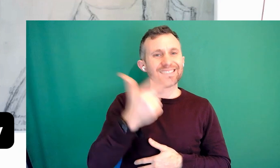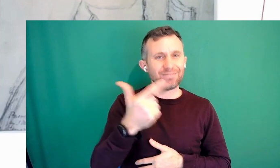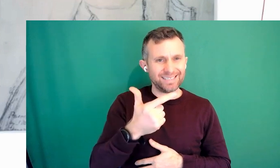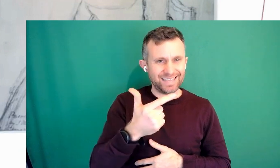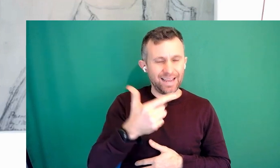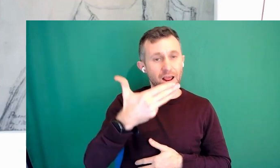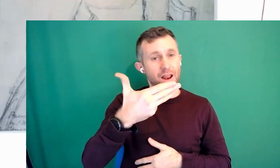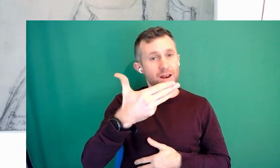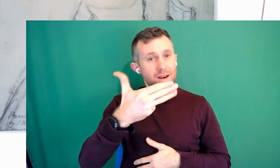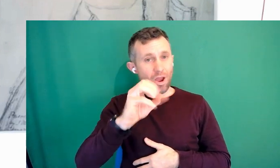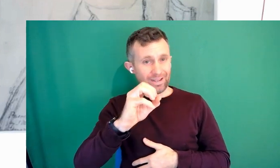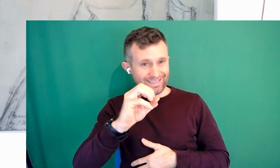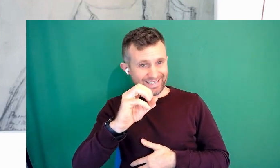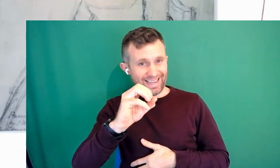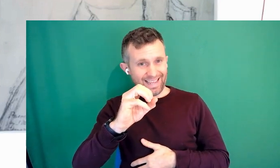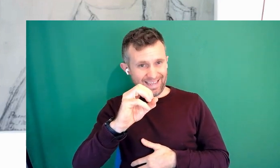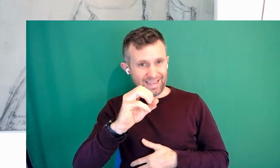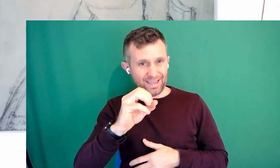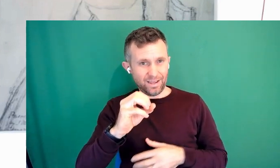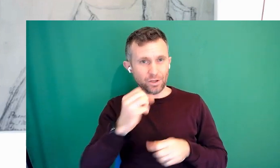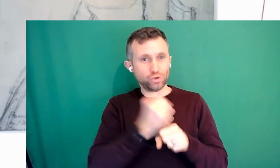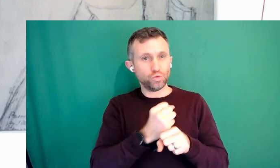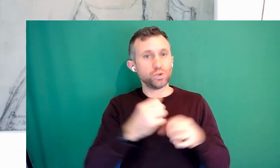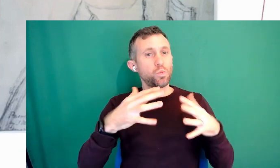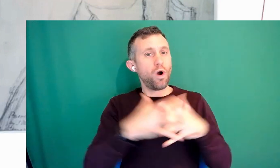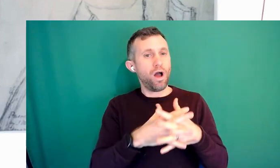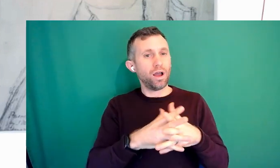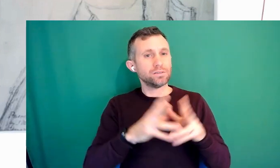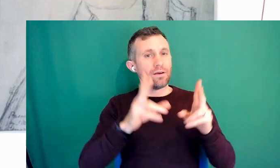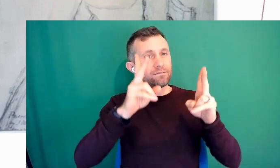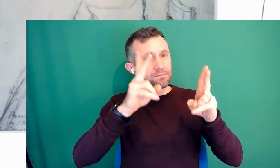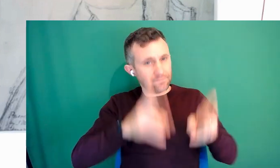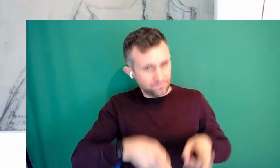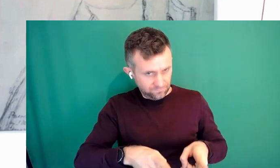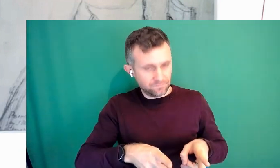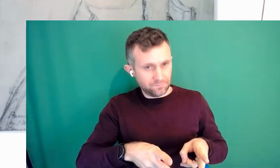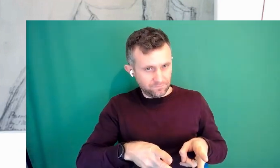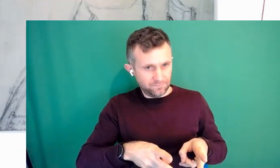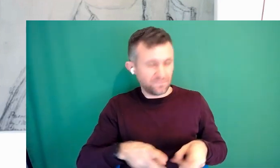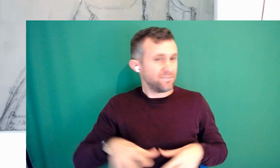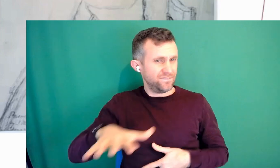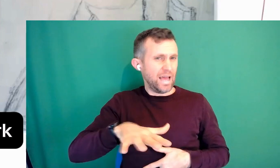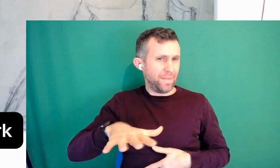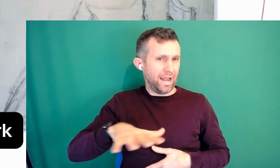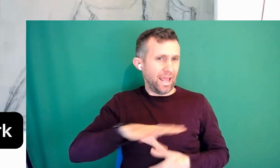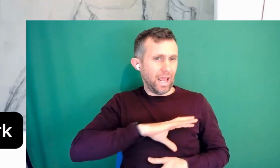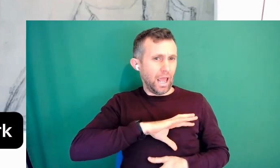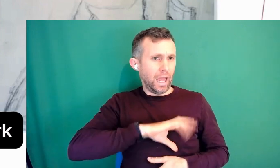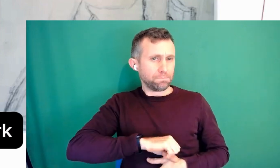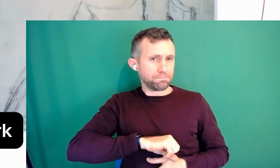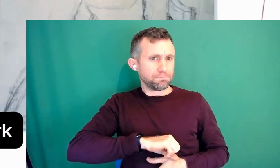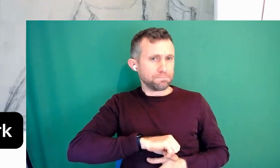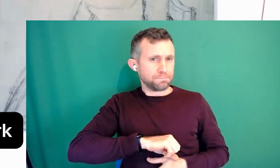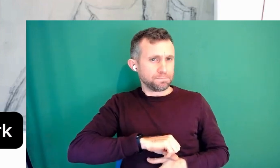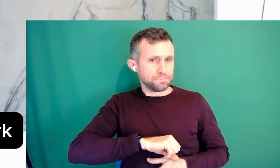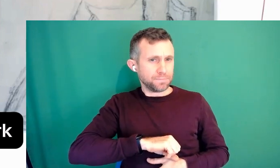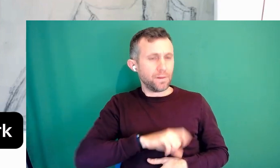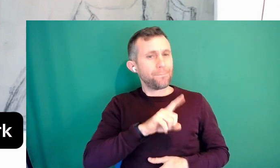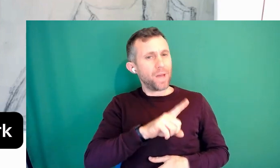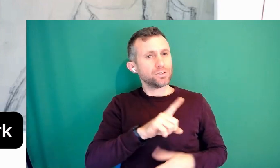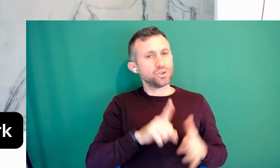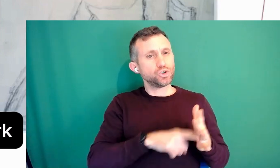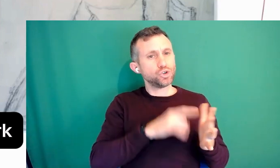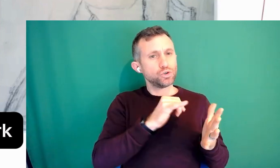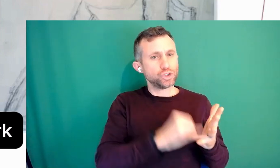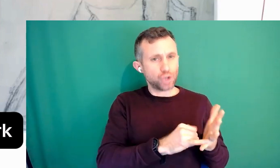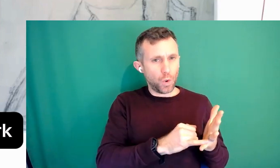way back through Europe. Now, he had all the money in the world, but no time to travel, as he was